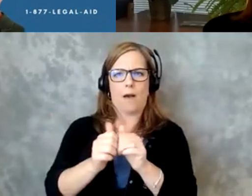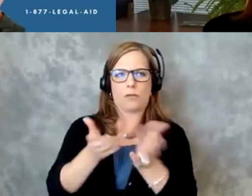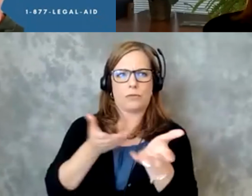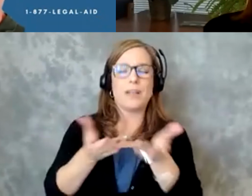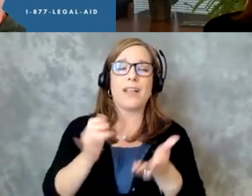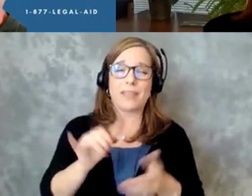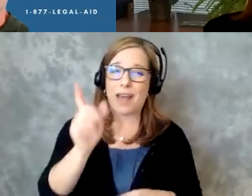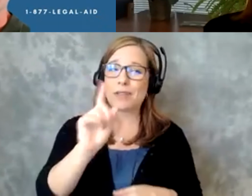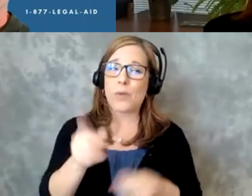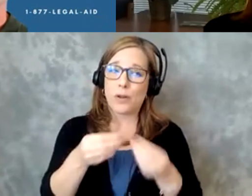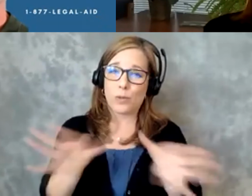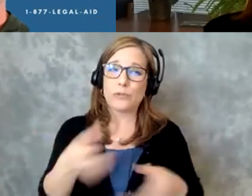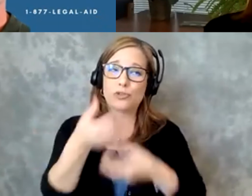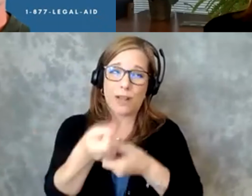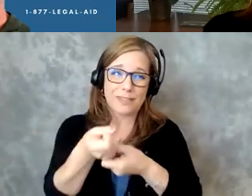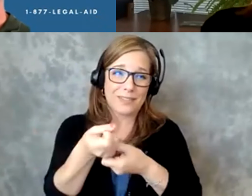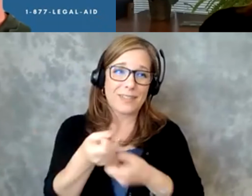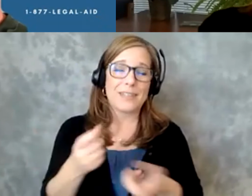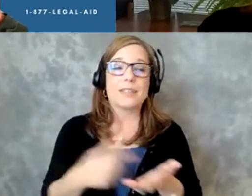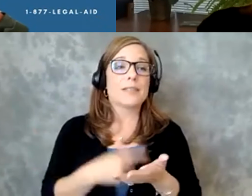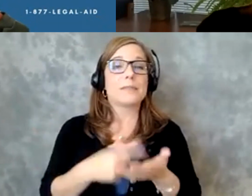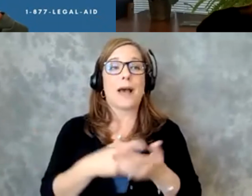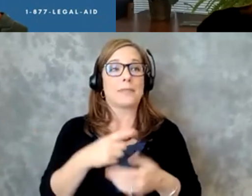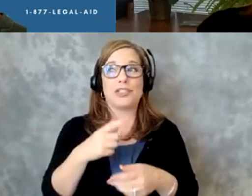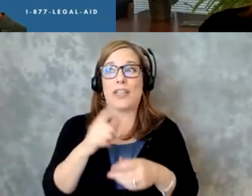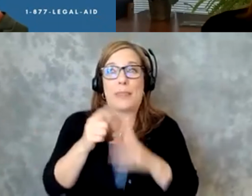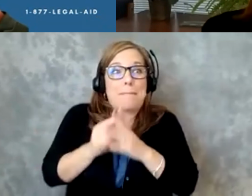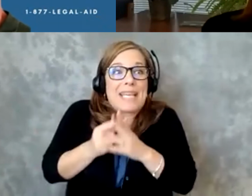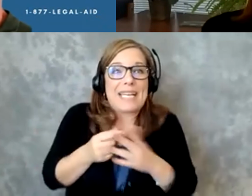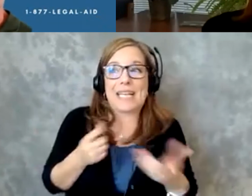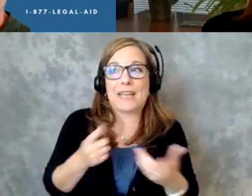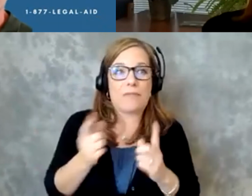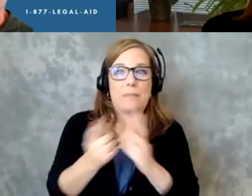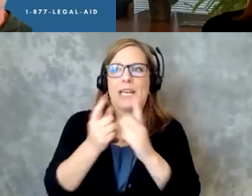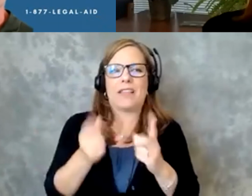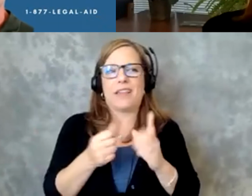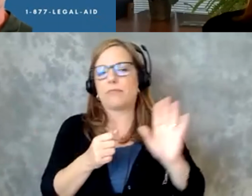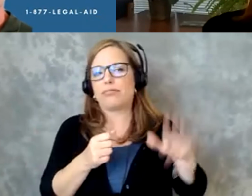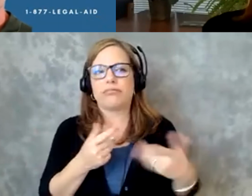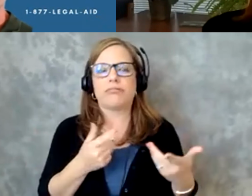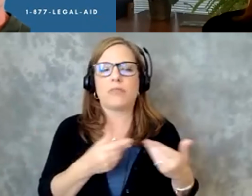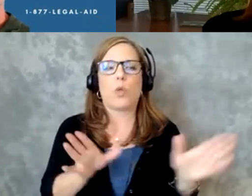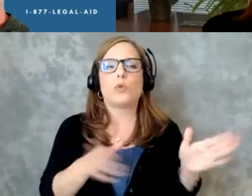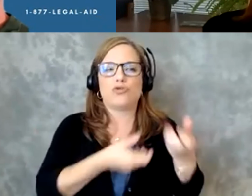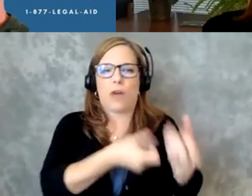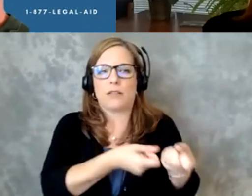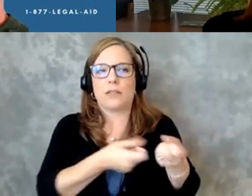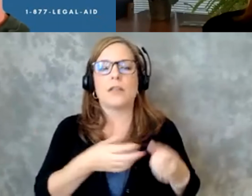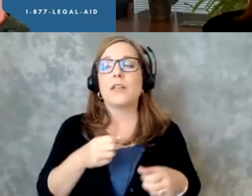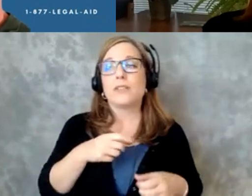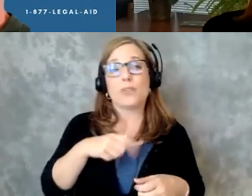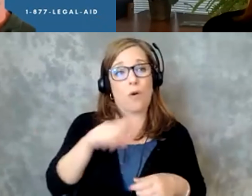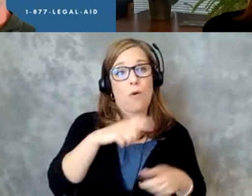within sometimes initial conversations. And so to the extent that those folks are not trained, it could